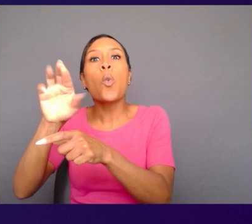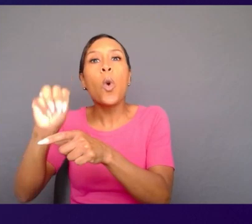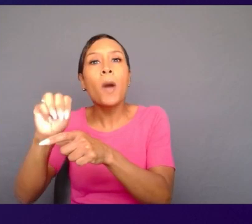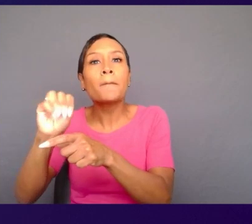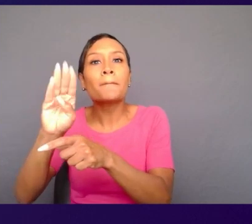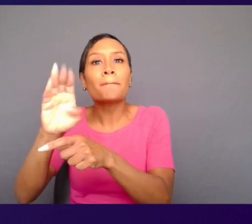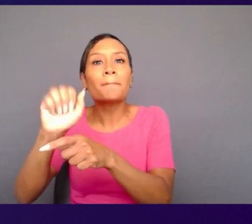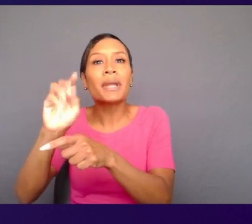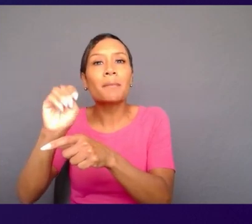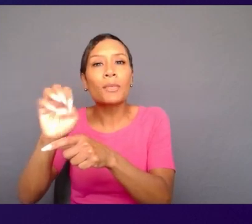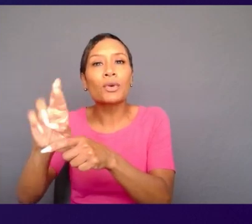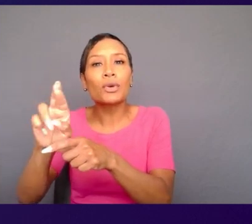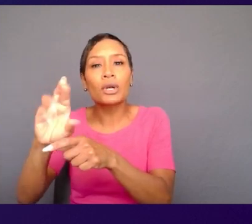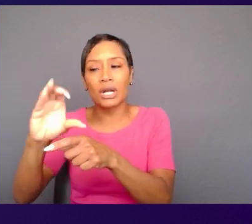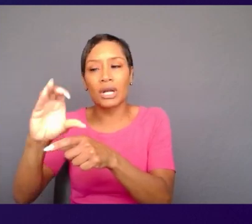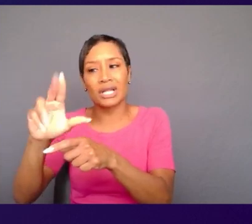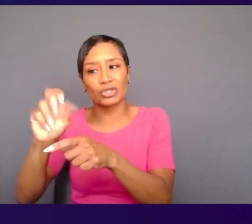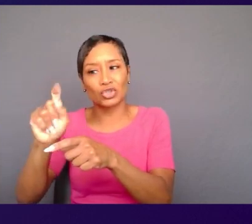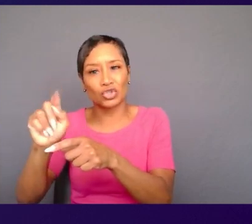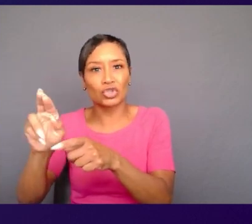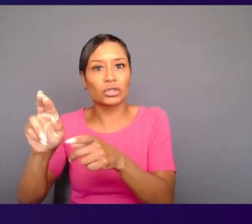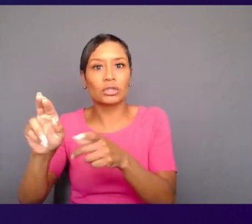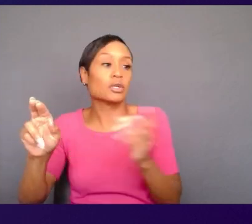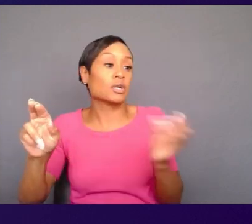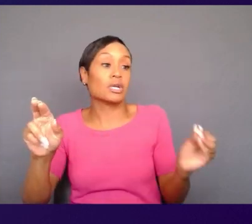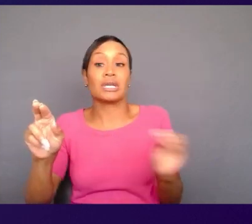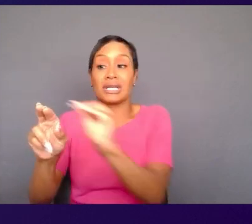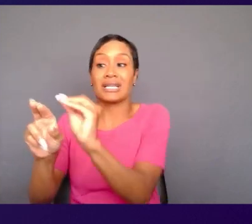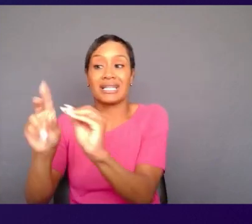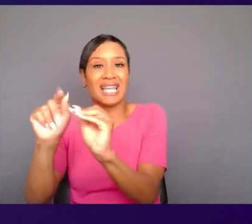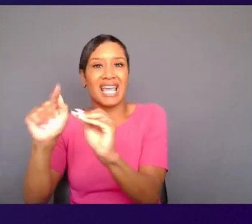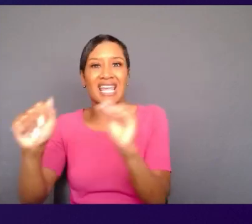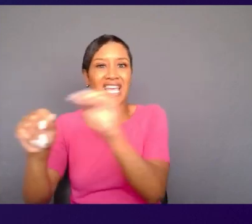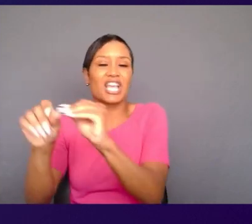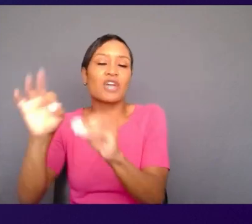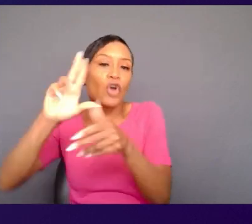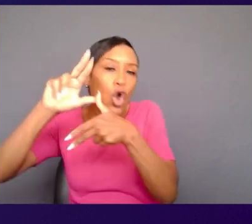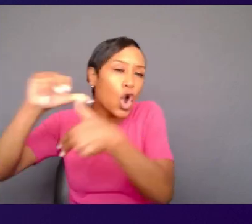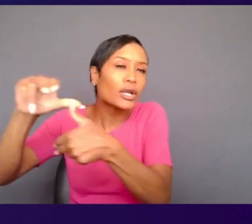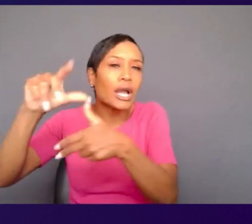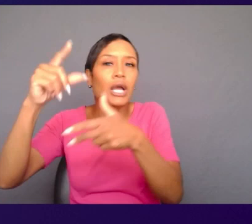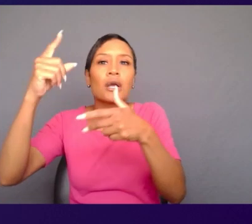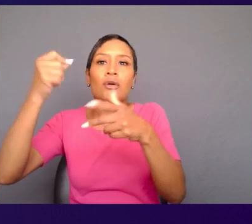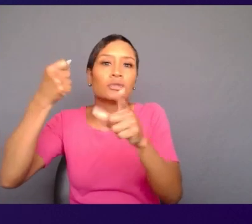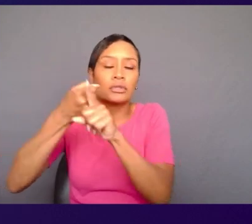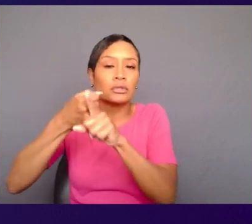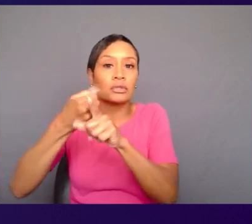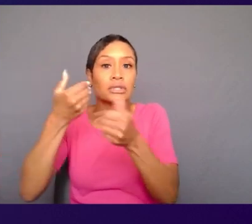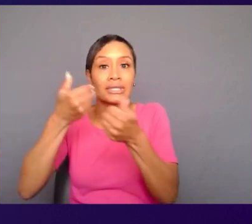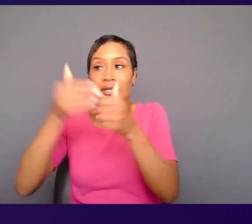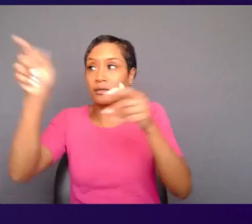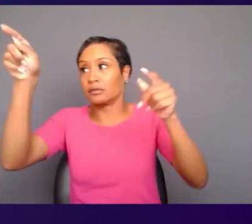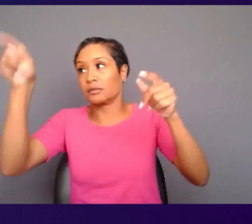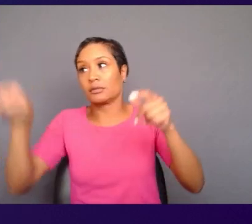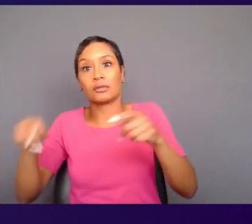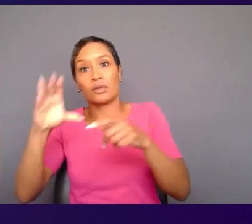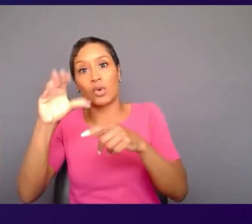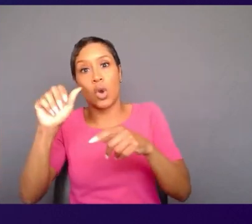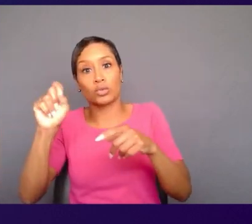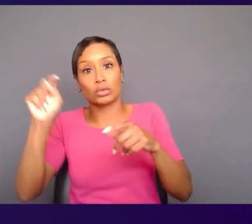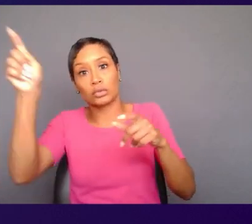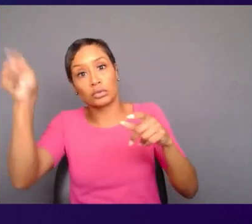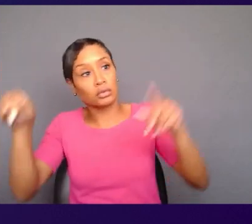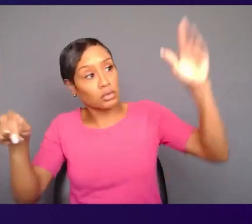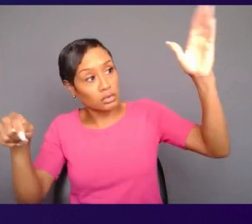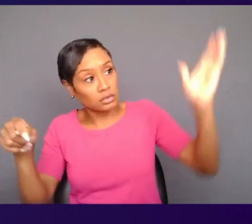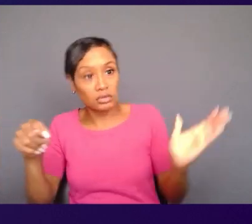at that DR site, that we can present those data stores to in the event of a disaster like a hurricane or something that's headed to the coast. And so with the introduction and the certification